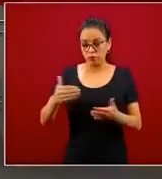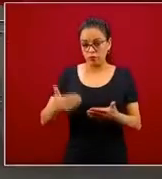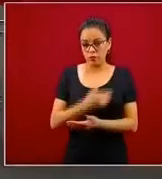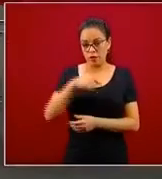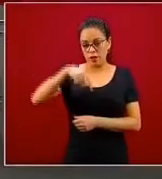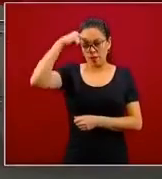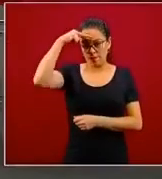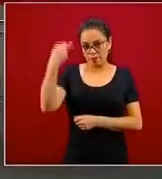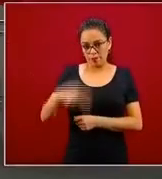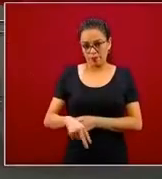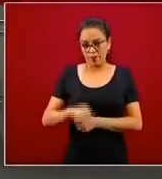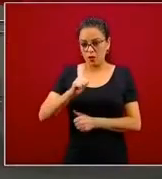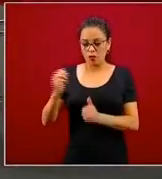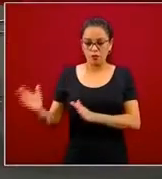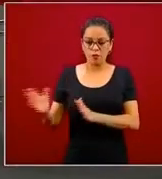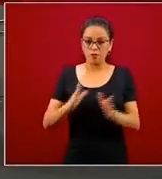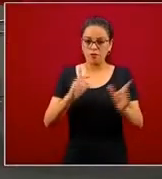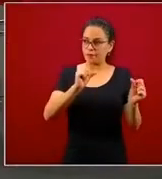they are from Mexican.